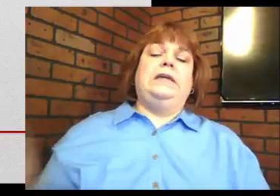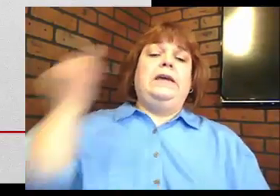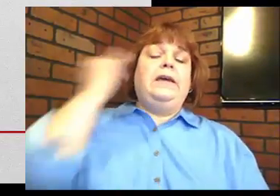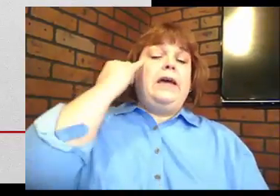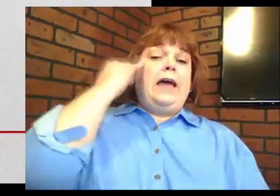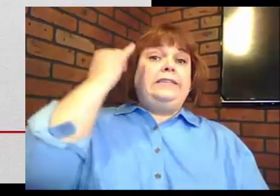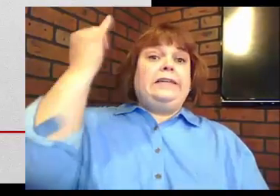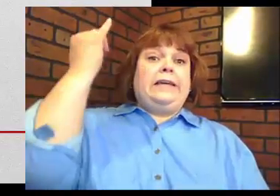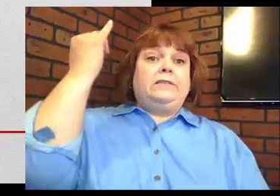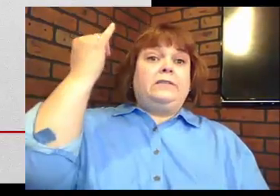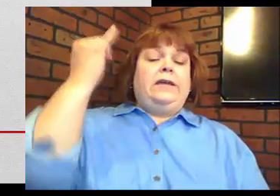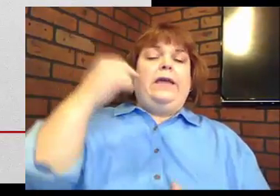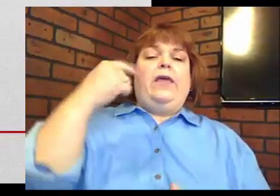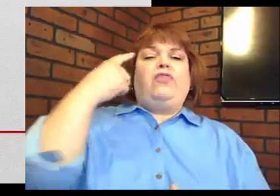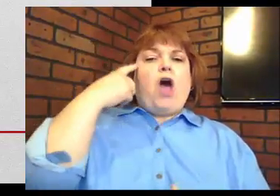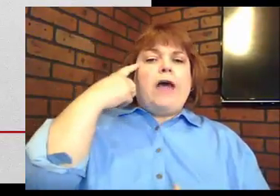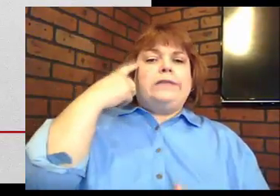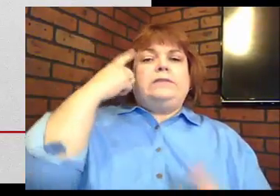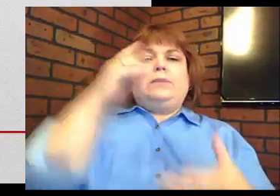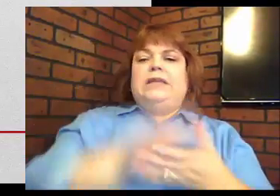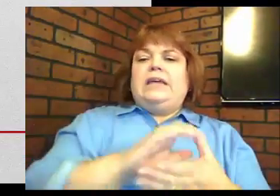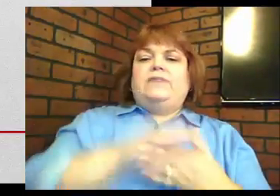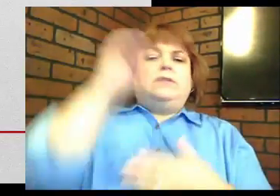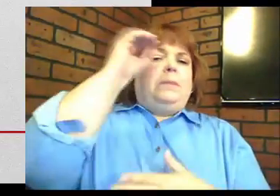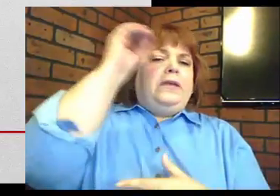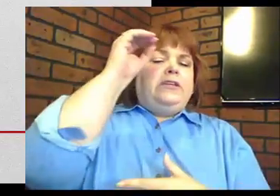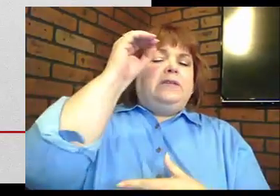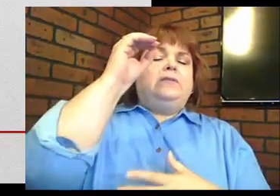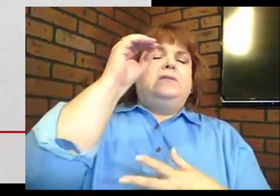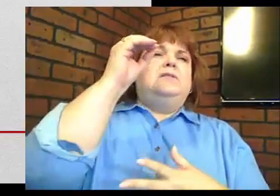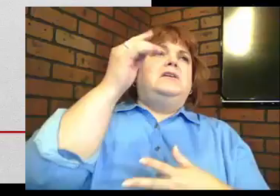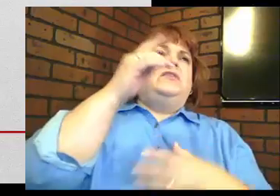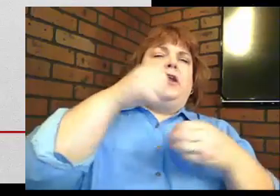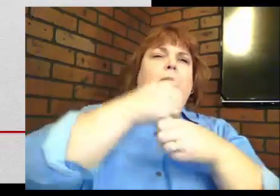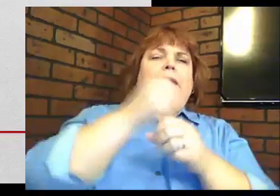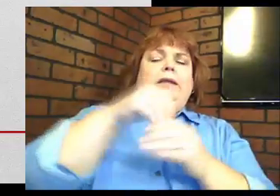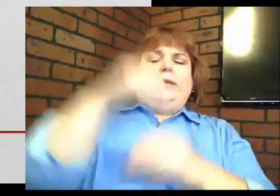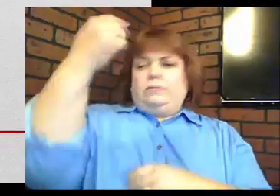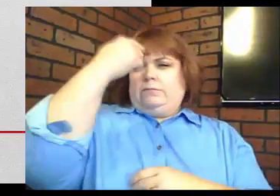government, and they called themselves Federalist.